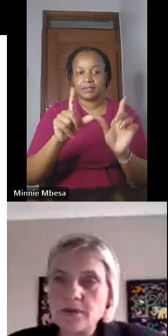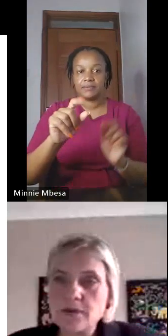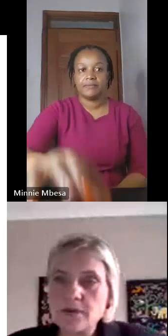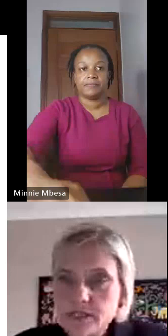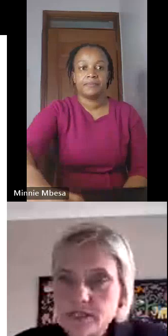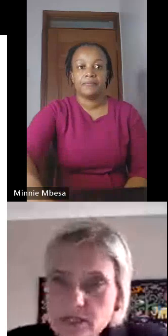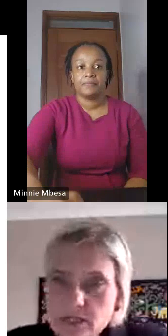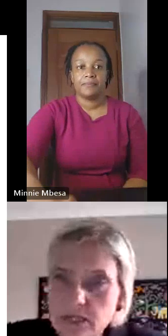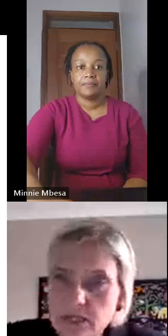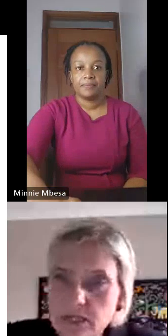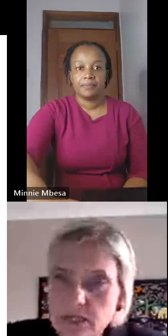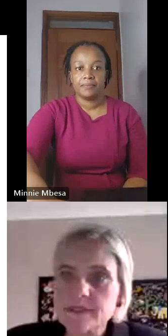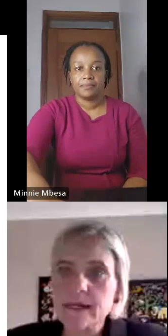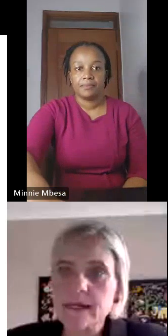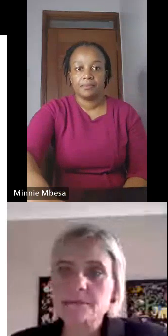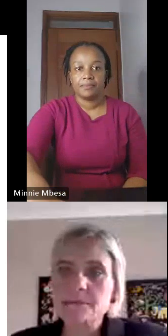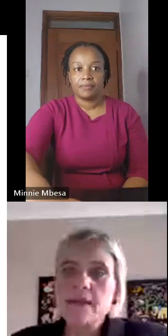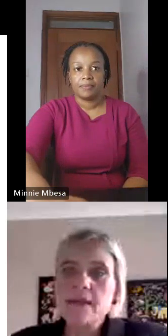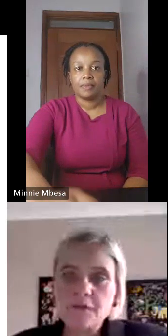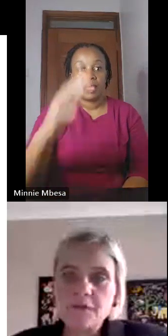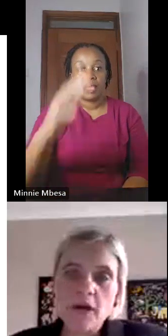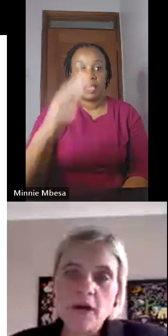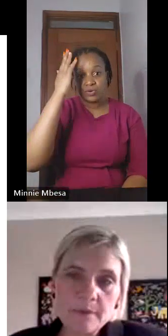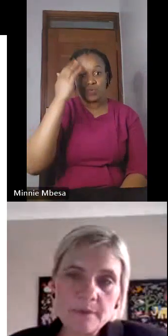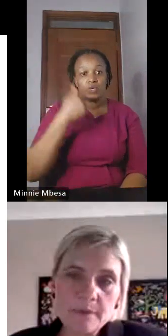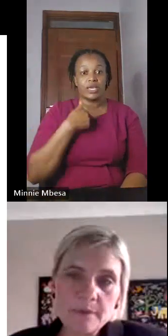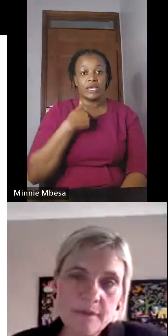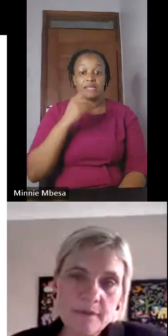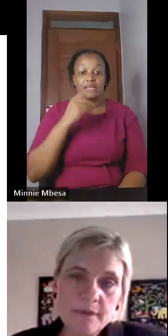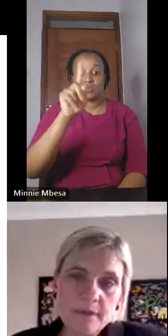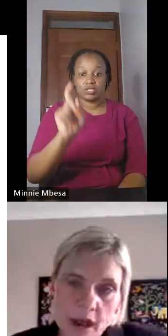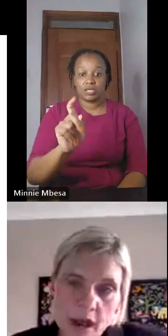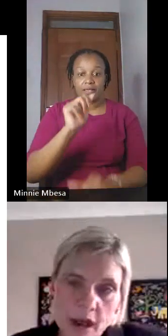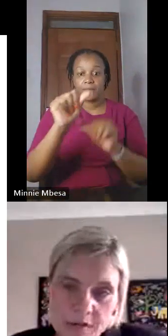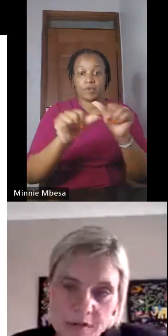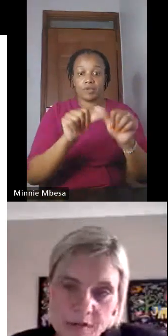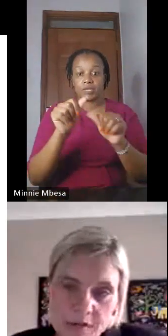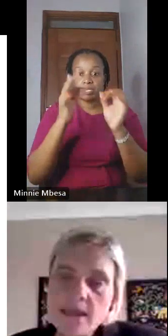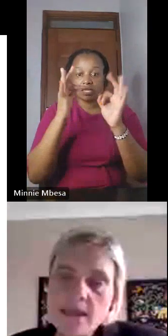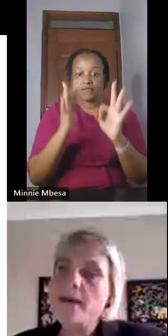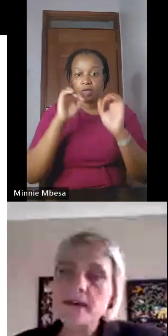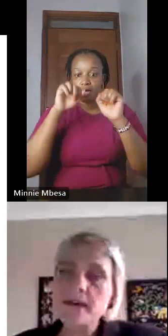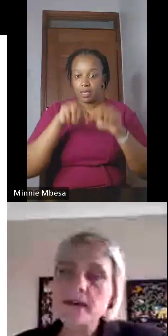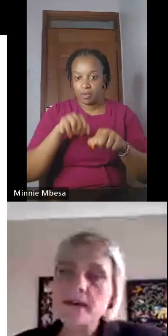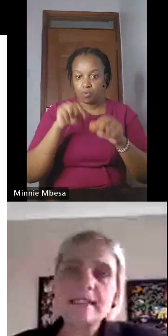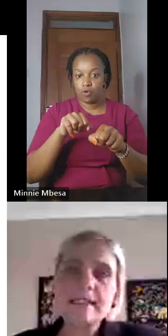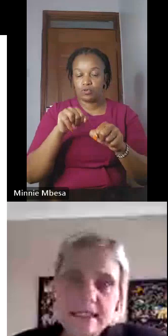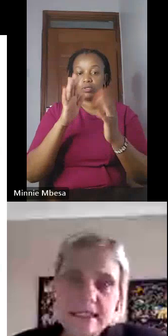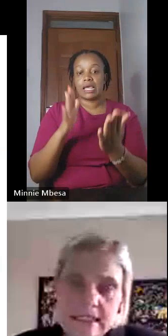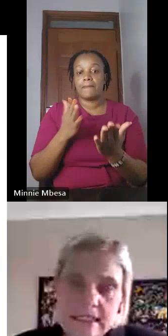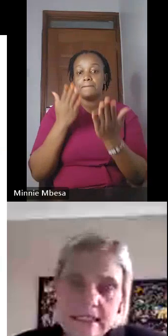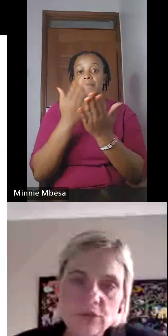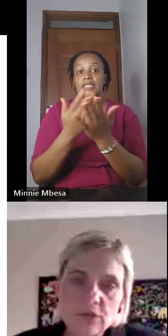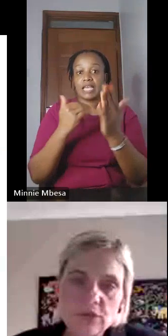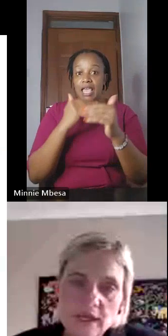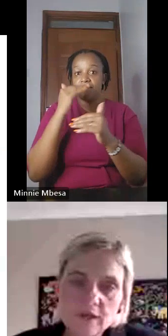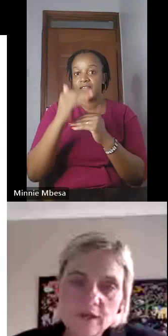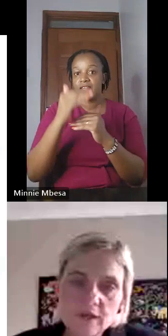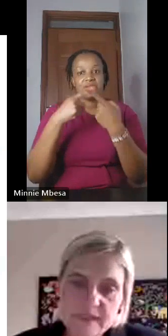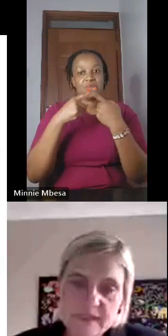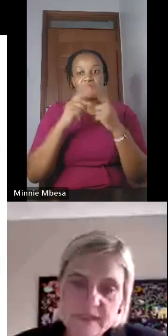I know there was a question around if you are able to submit it afterwards. Unfortunately, we need